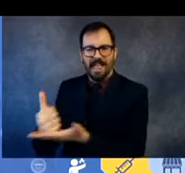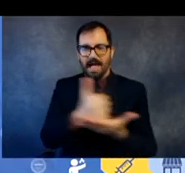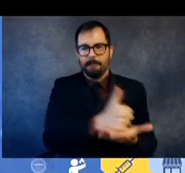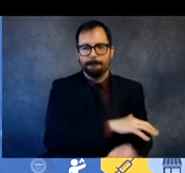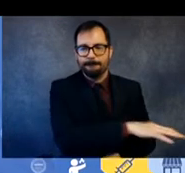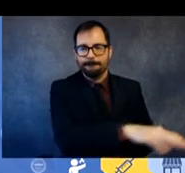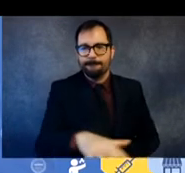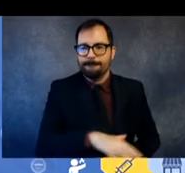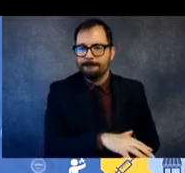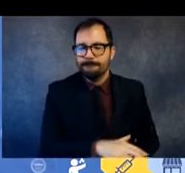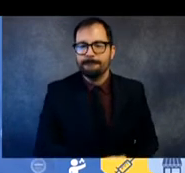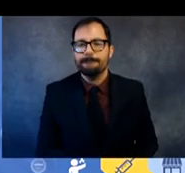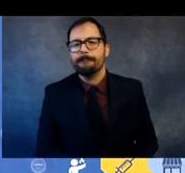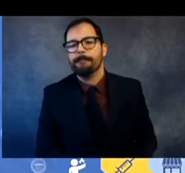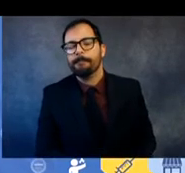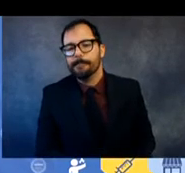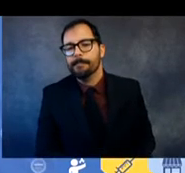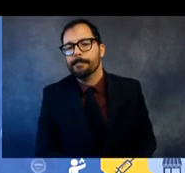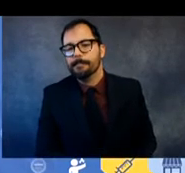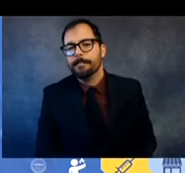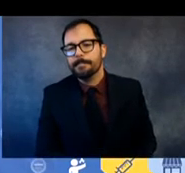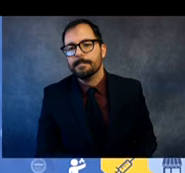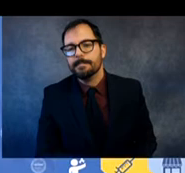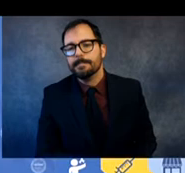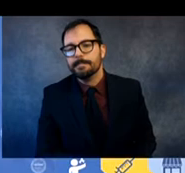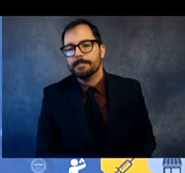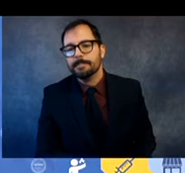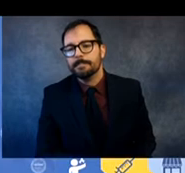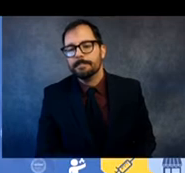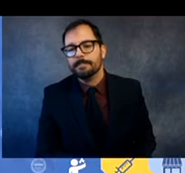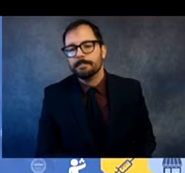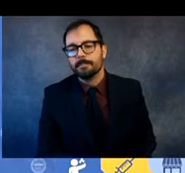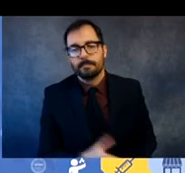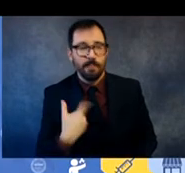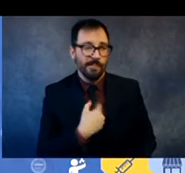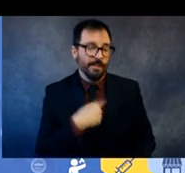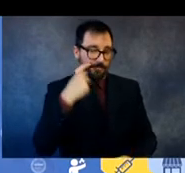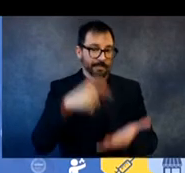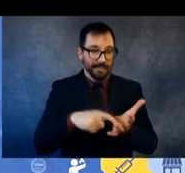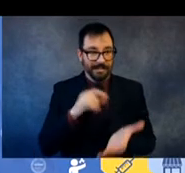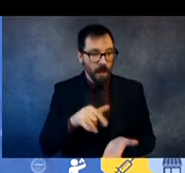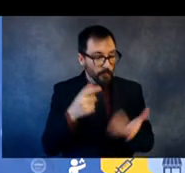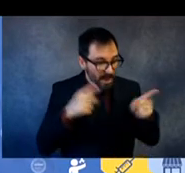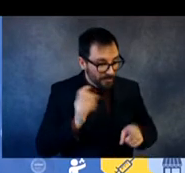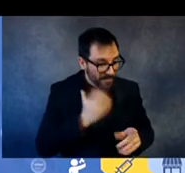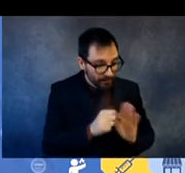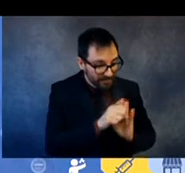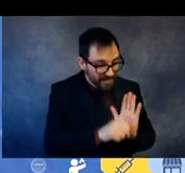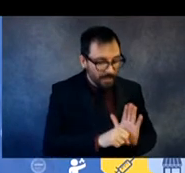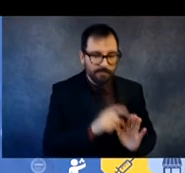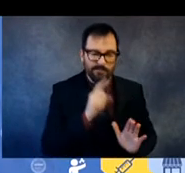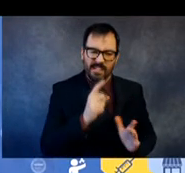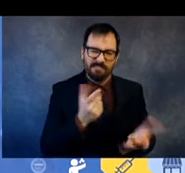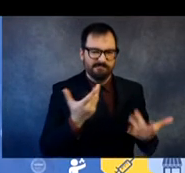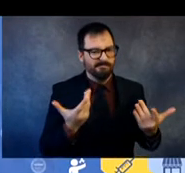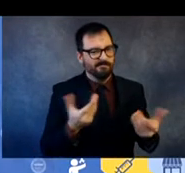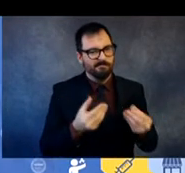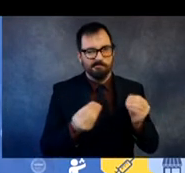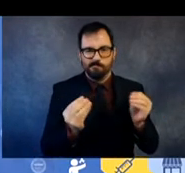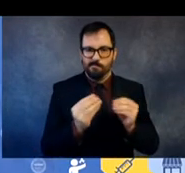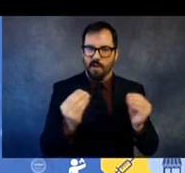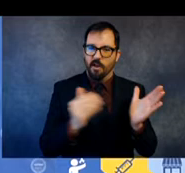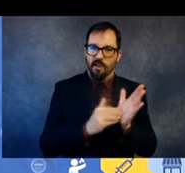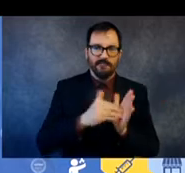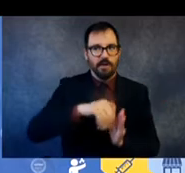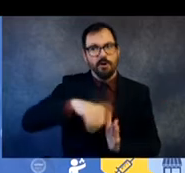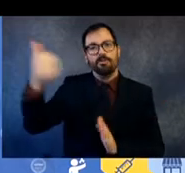staff, basically trying to make sure that, and our state was probably a microcosm of what's going on elsewhere in the country, just making sure that